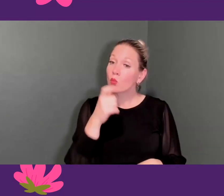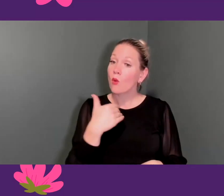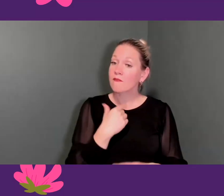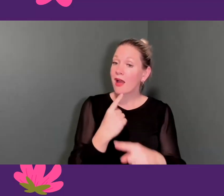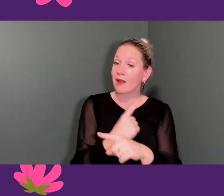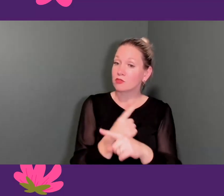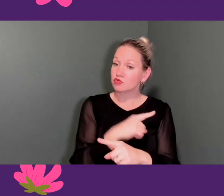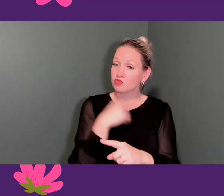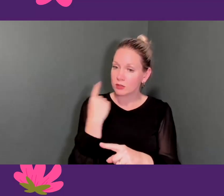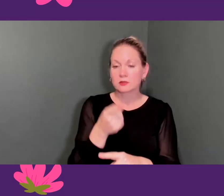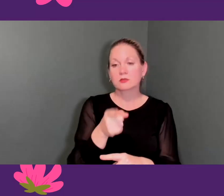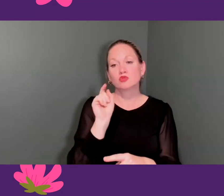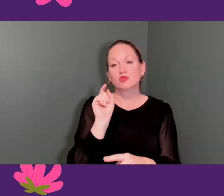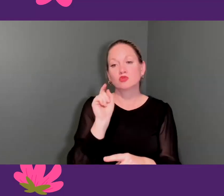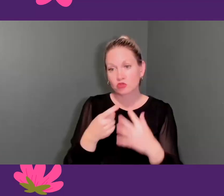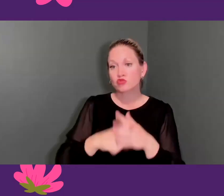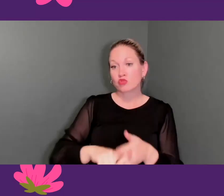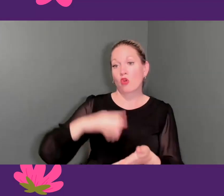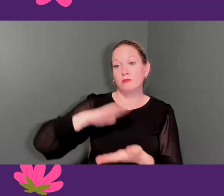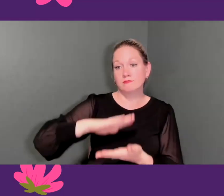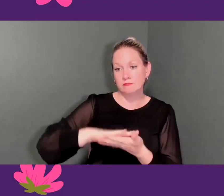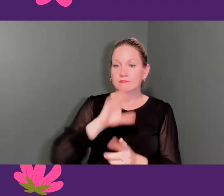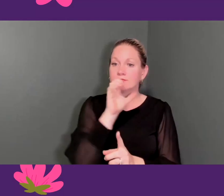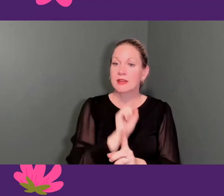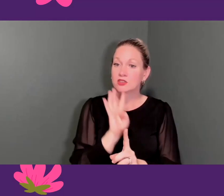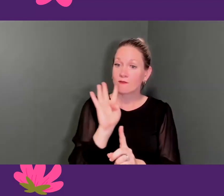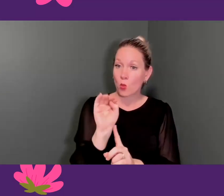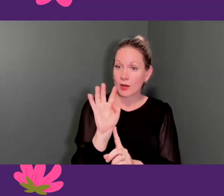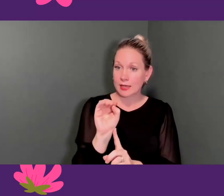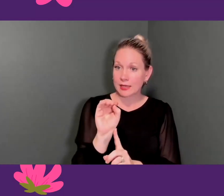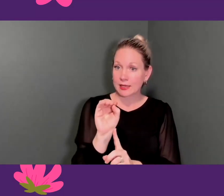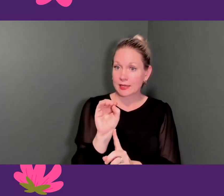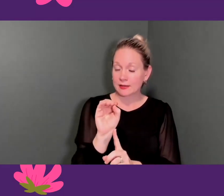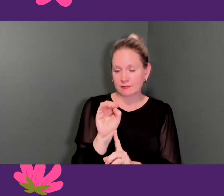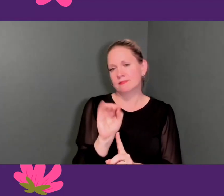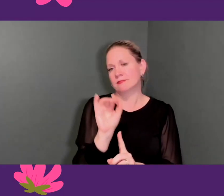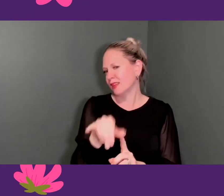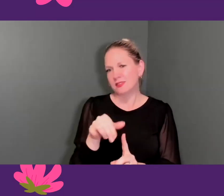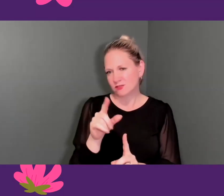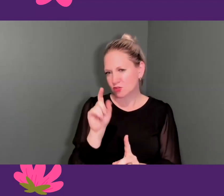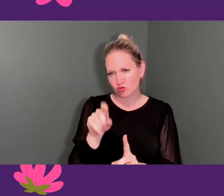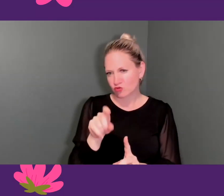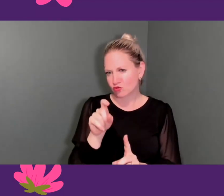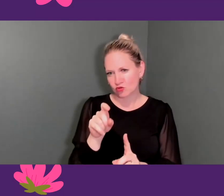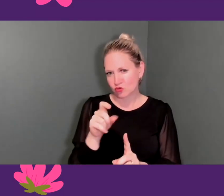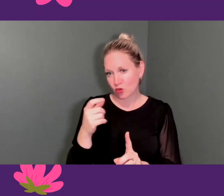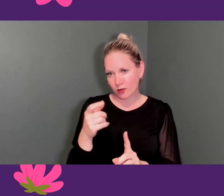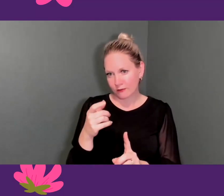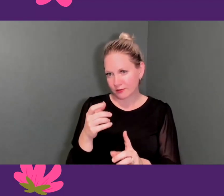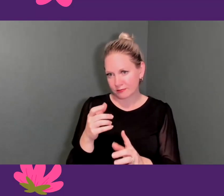annual mammograms starting at age 40, which is a long overdue change from age